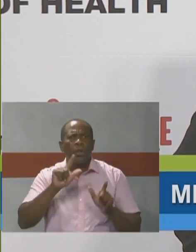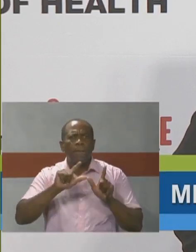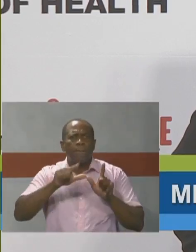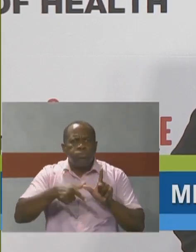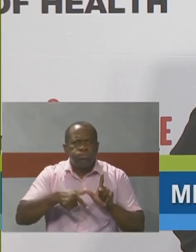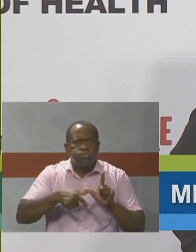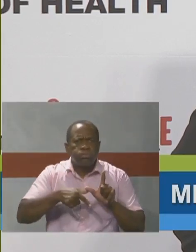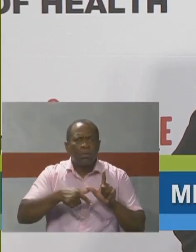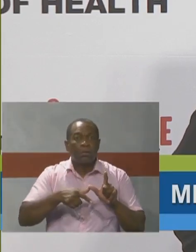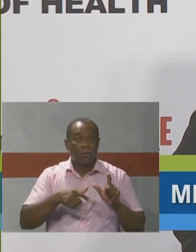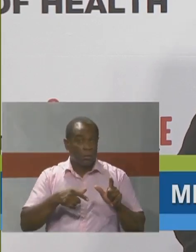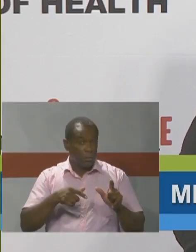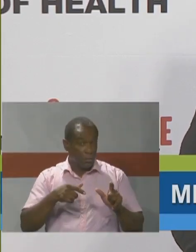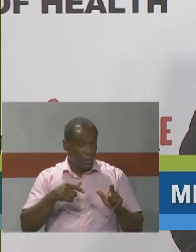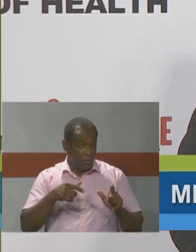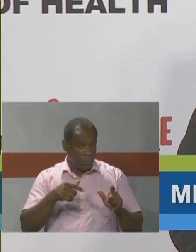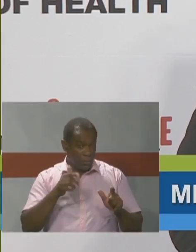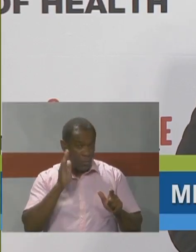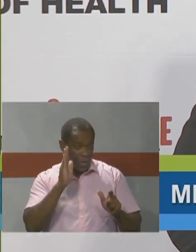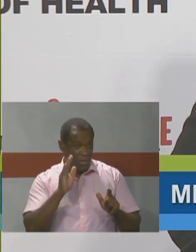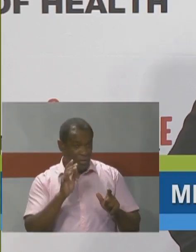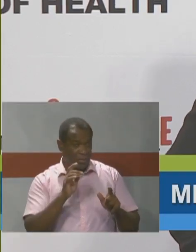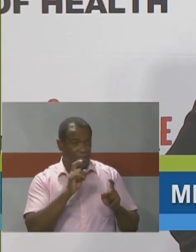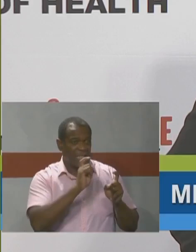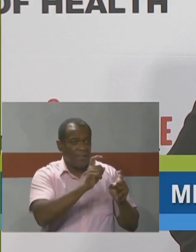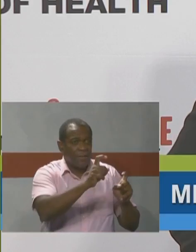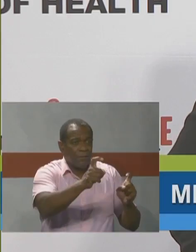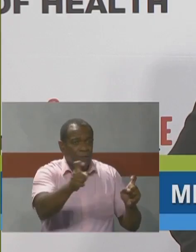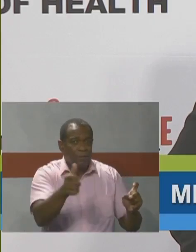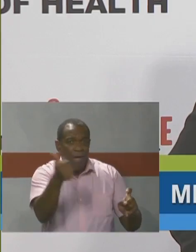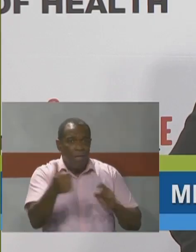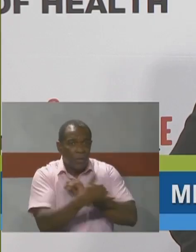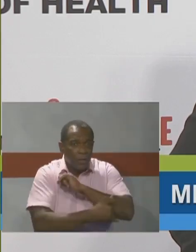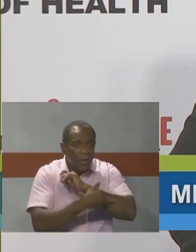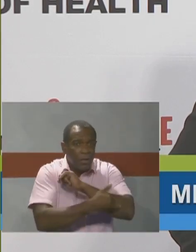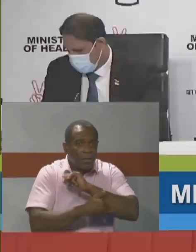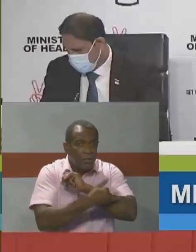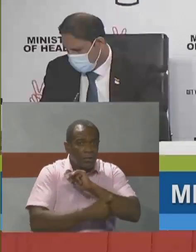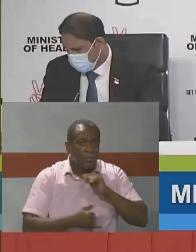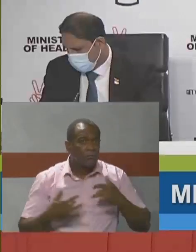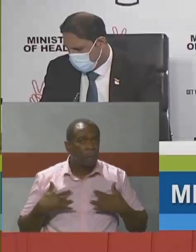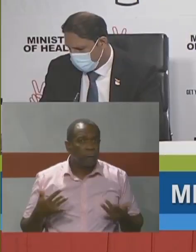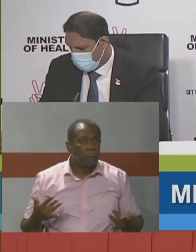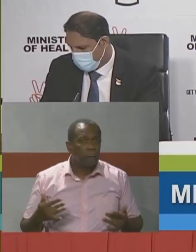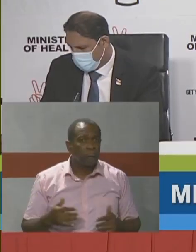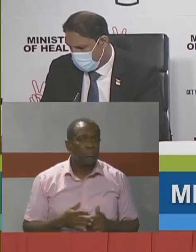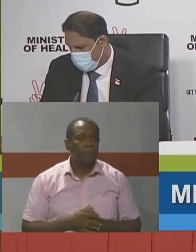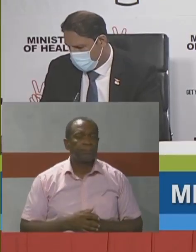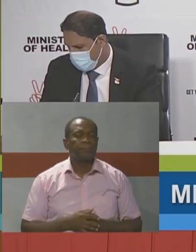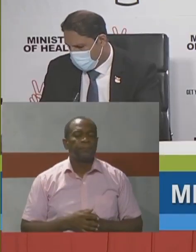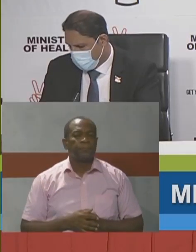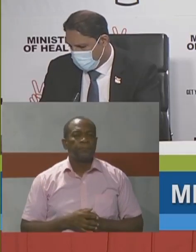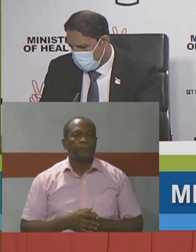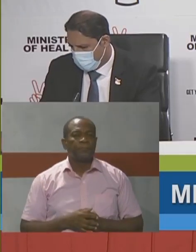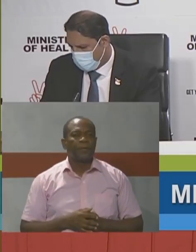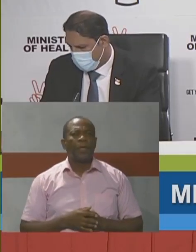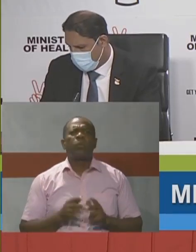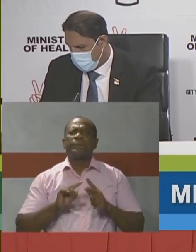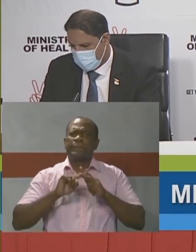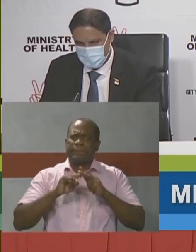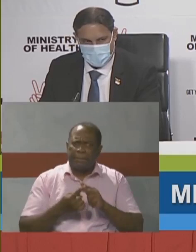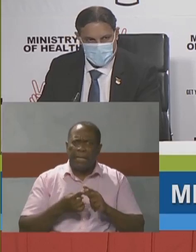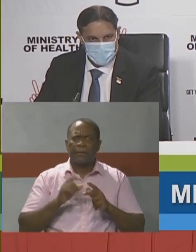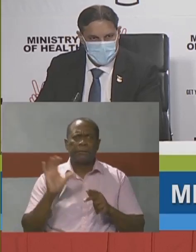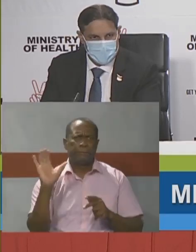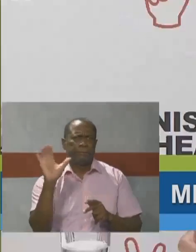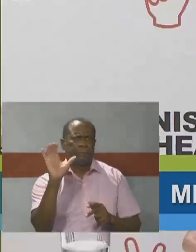be getting a new batch? Yeah, thanks. So we started looking for countries to accept those